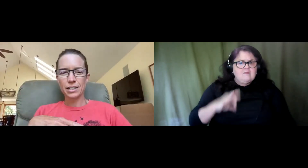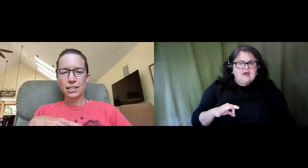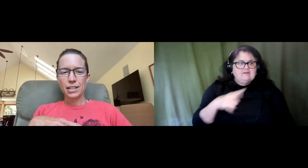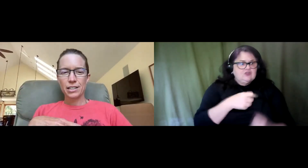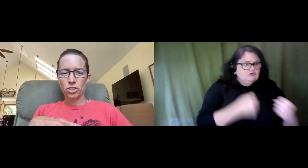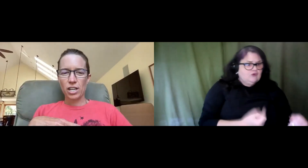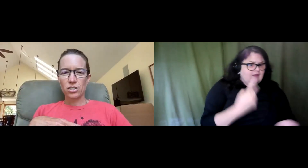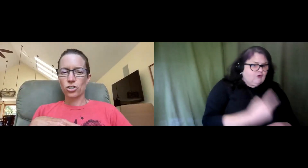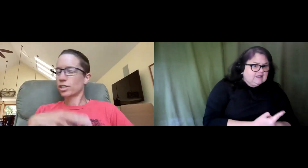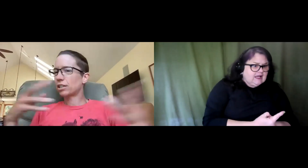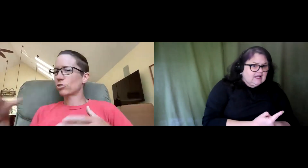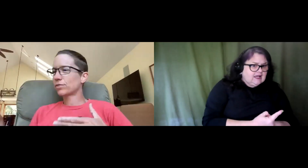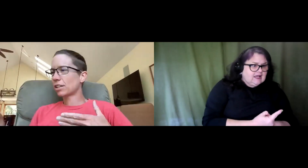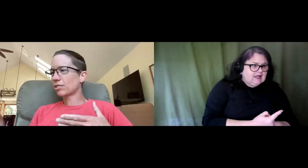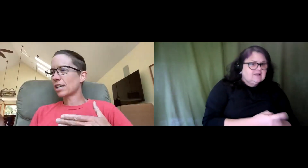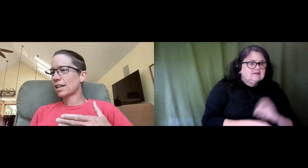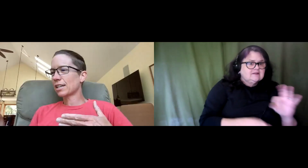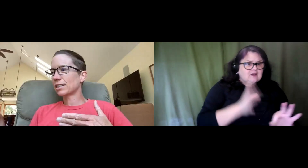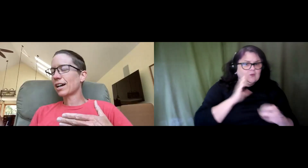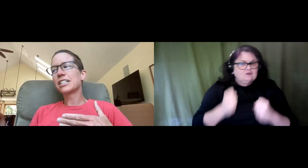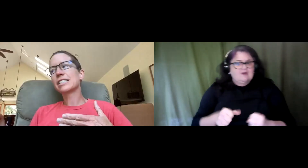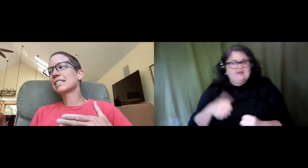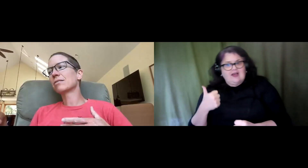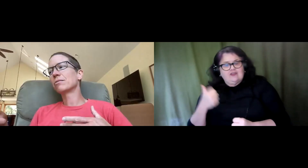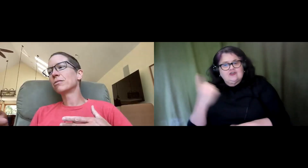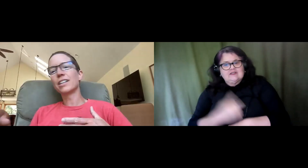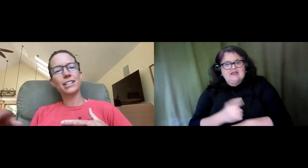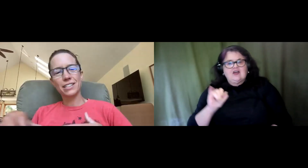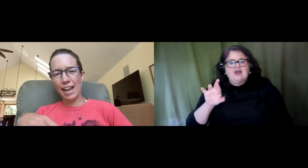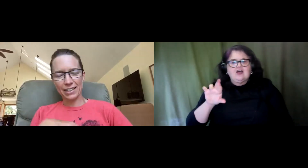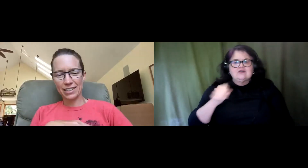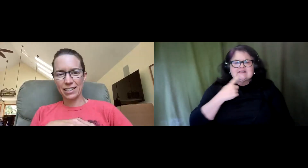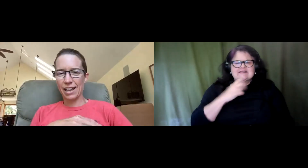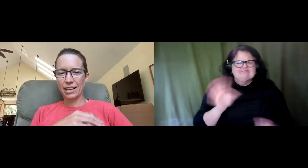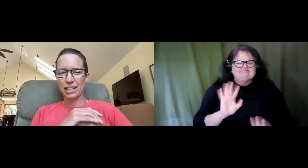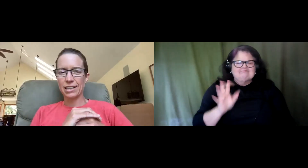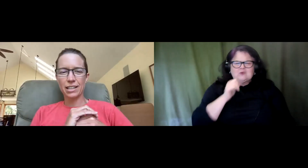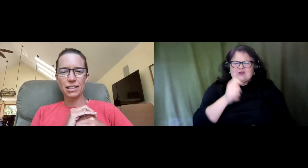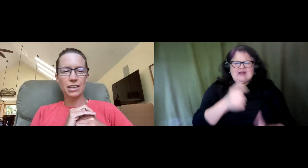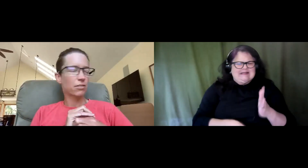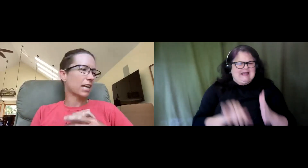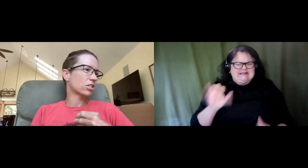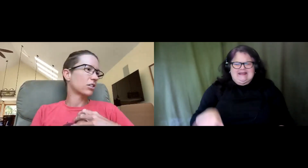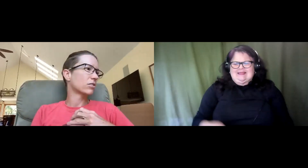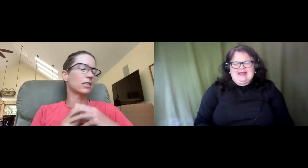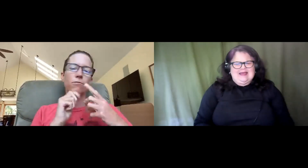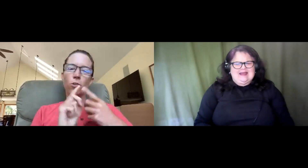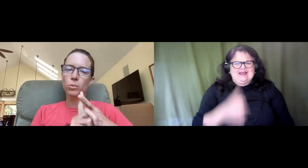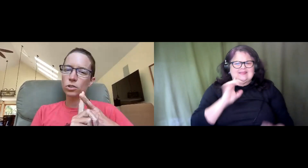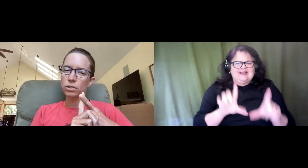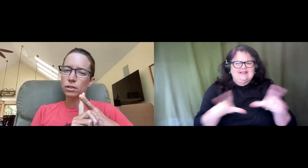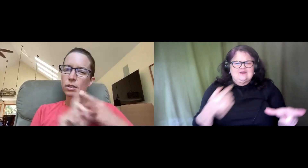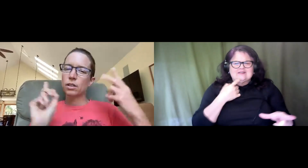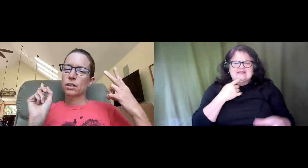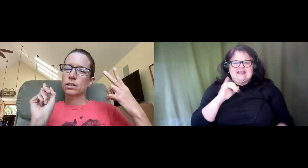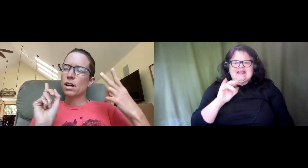day, in exchange, you're going to get driven another day. The IRS has said, we're not taxing that. I think the language they use is